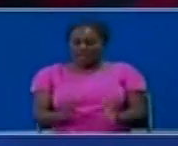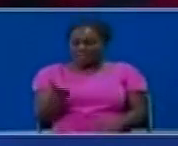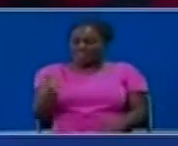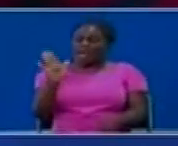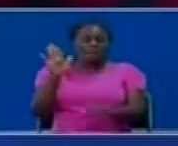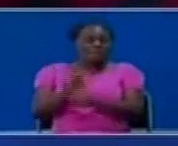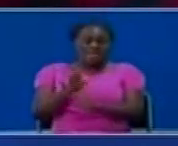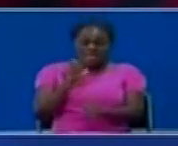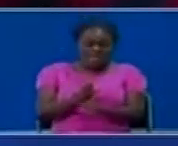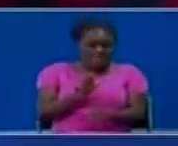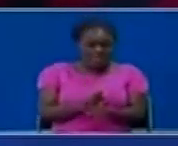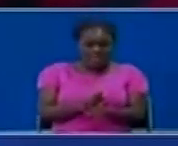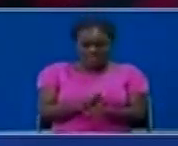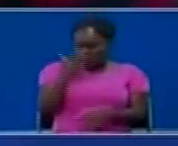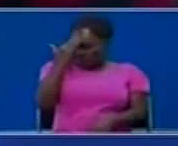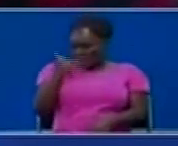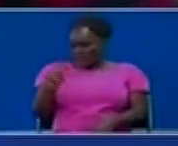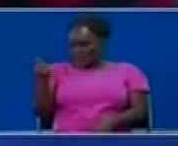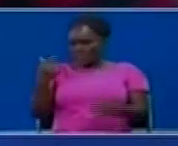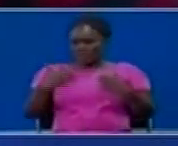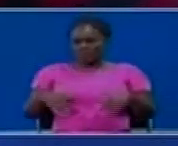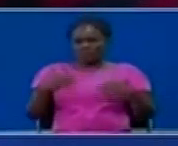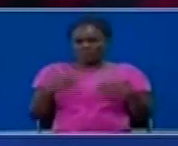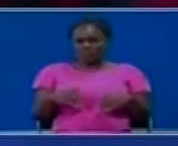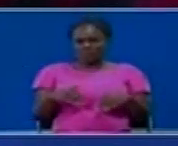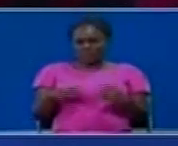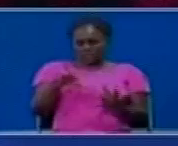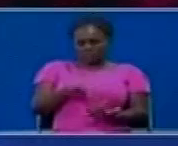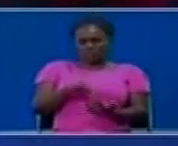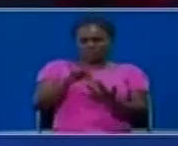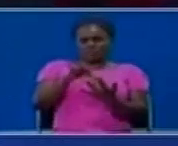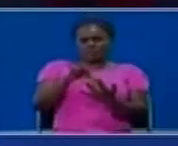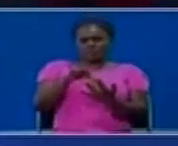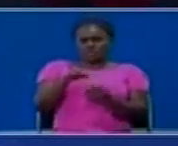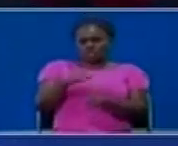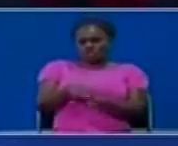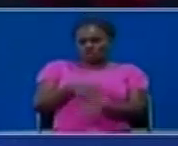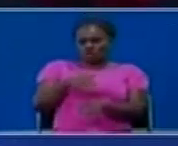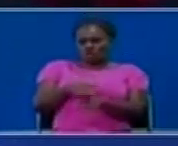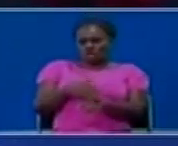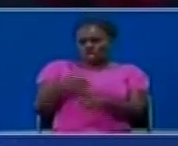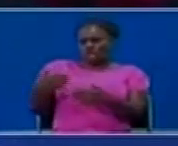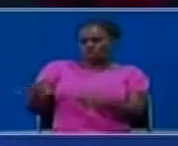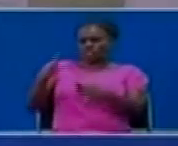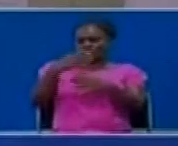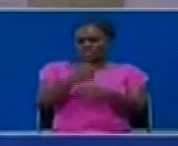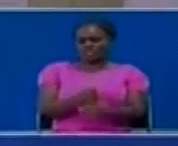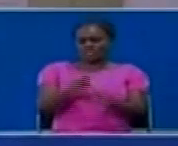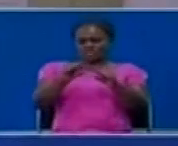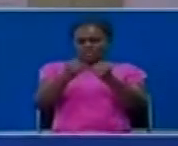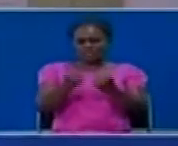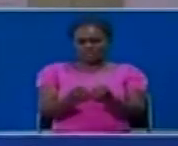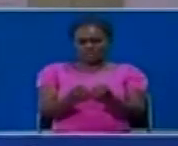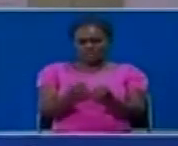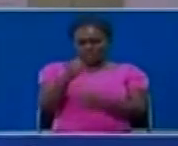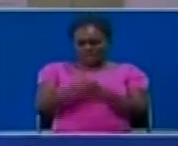of this profession, reason why some Kenyans of low cadres especially are slowly losing trust in the justice system. The last